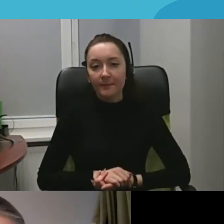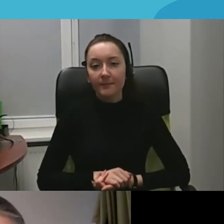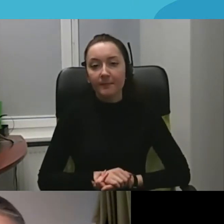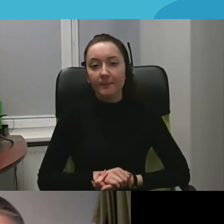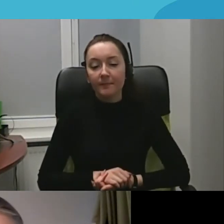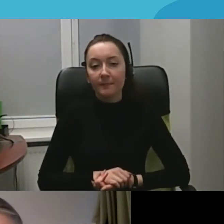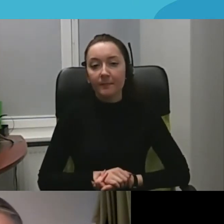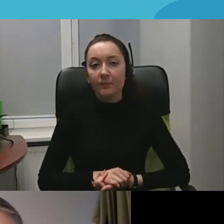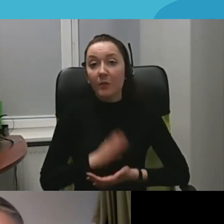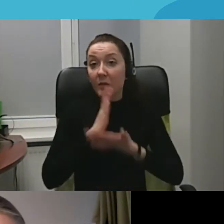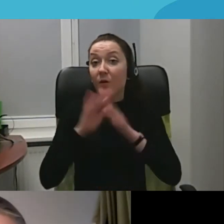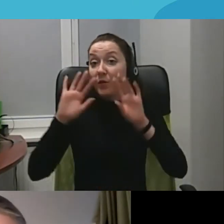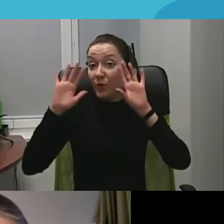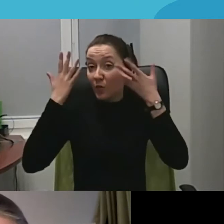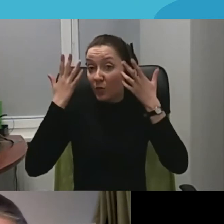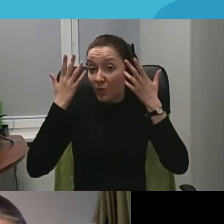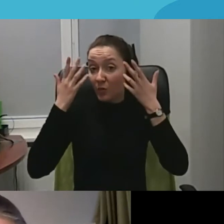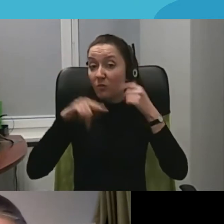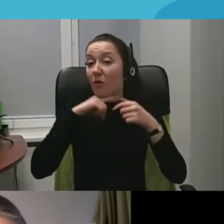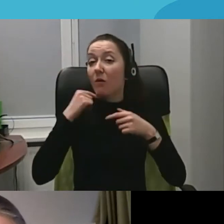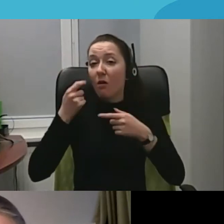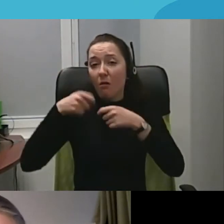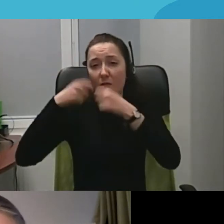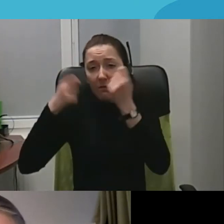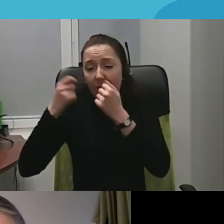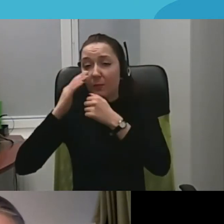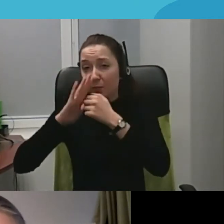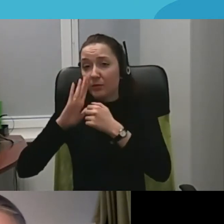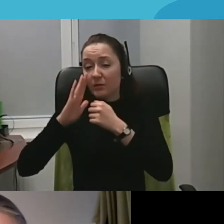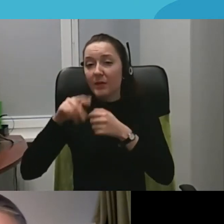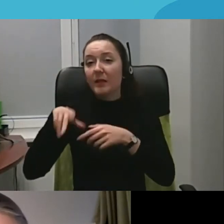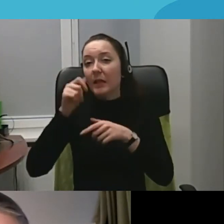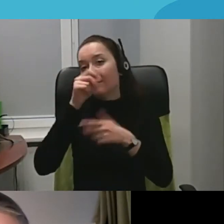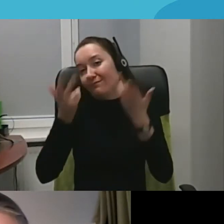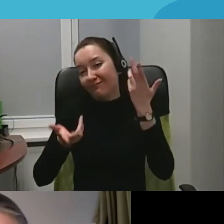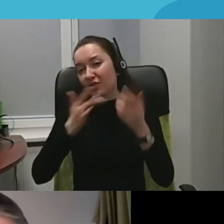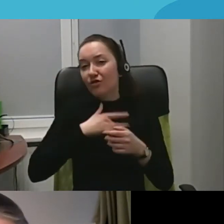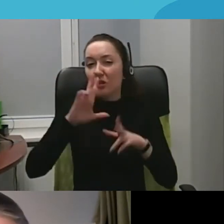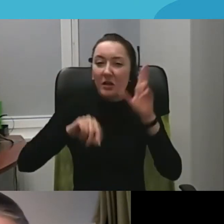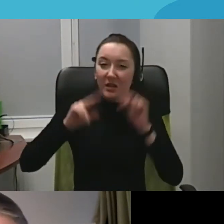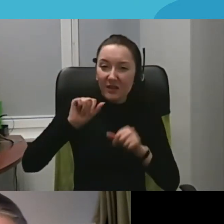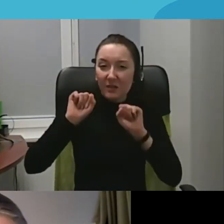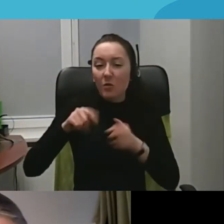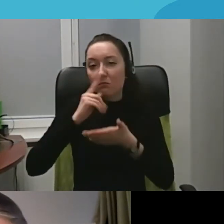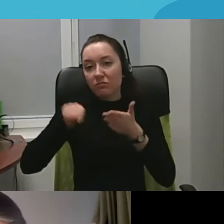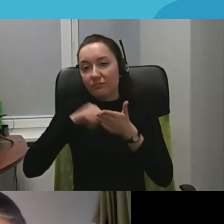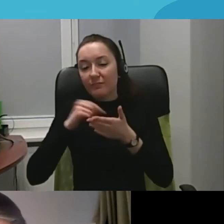is what we did on the 19th of November, and which was apparently the last straw on the camel's back